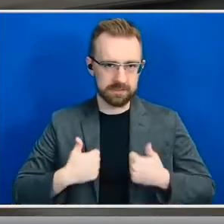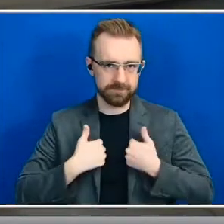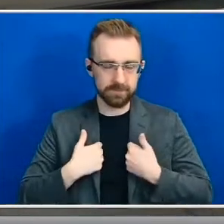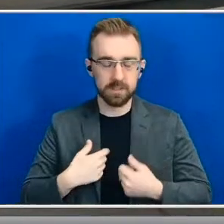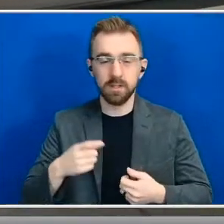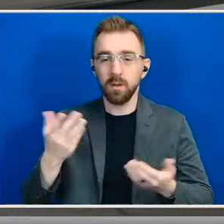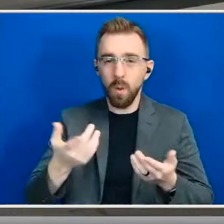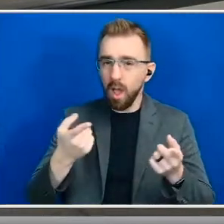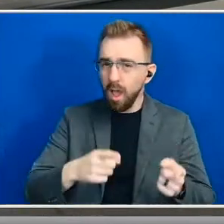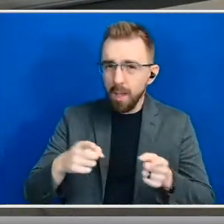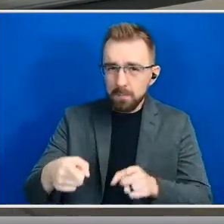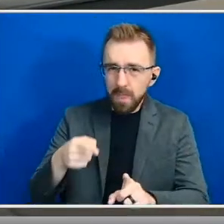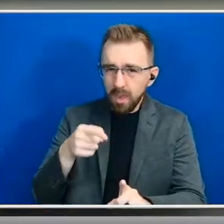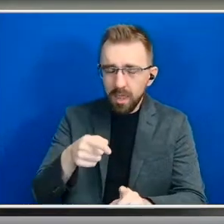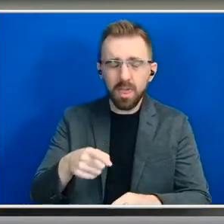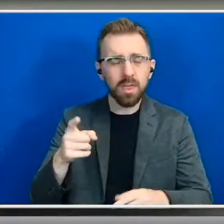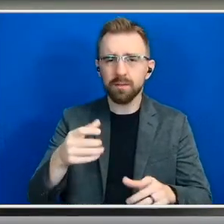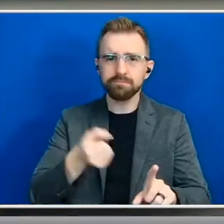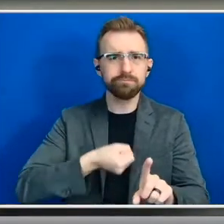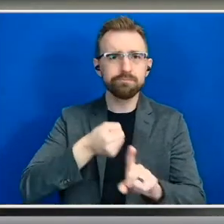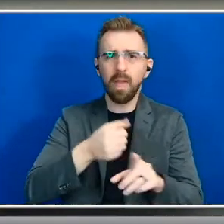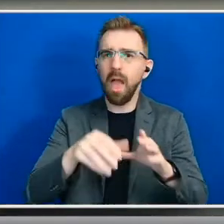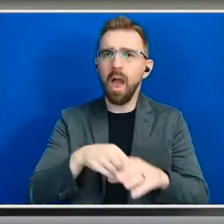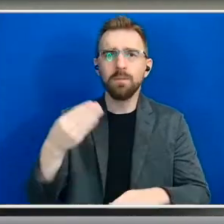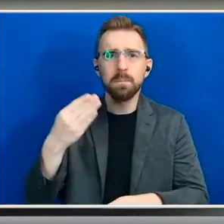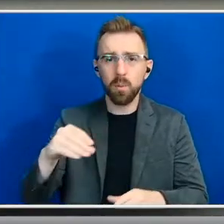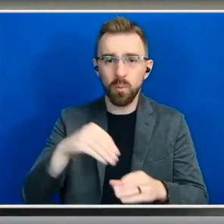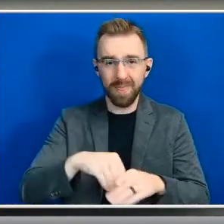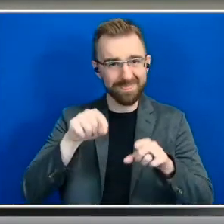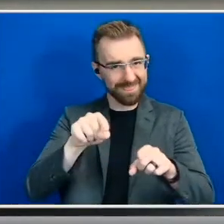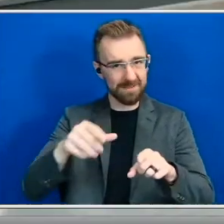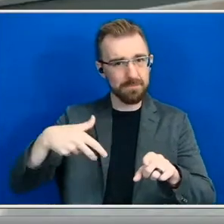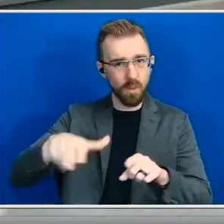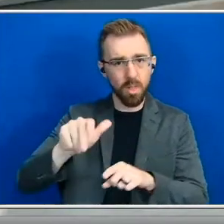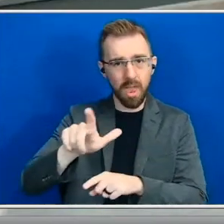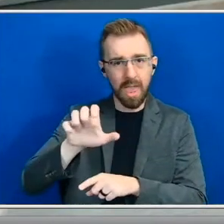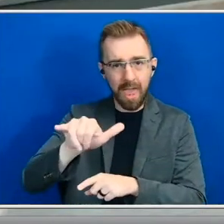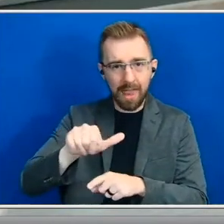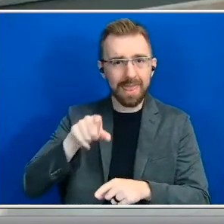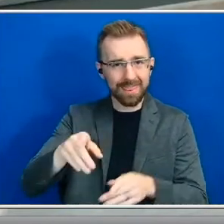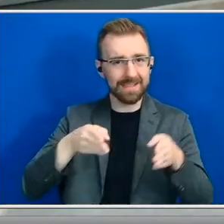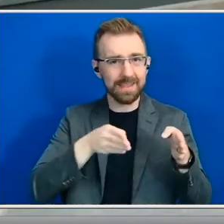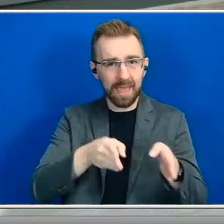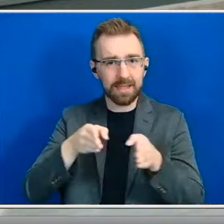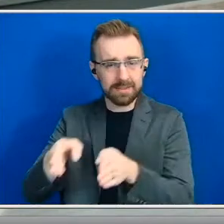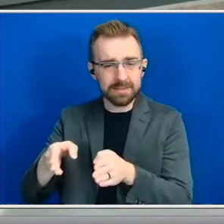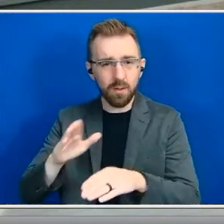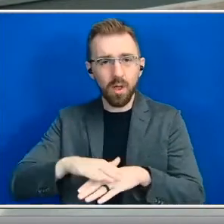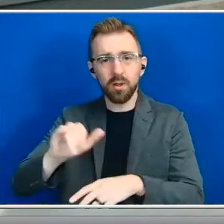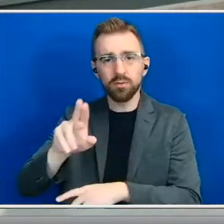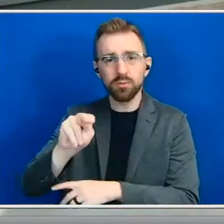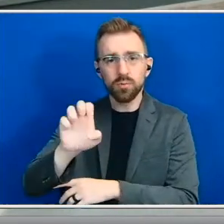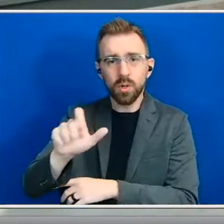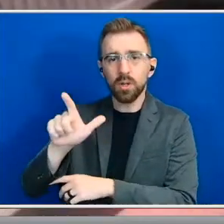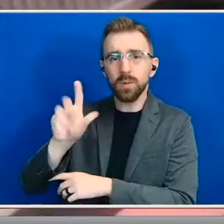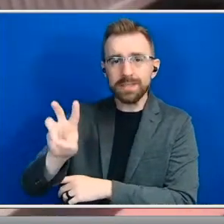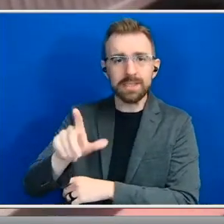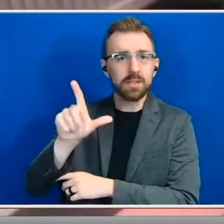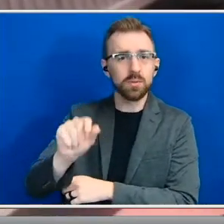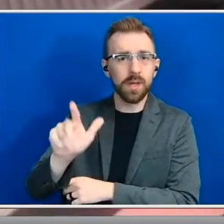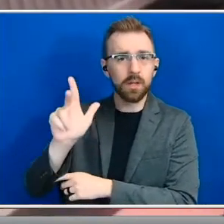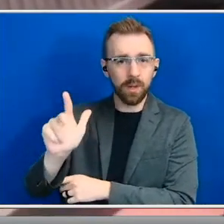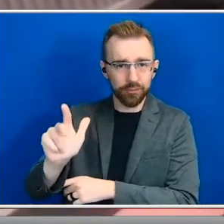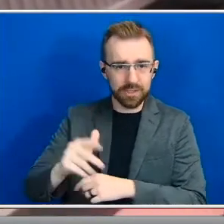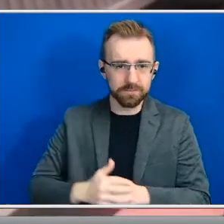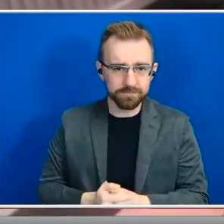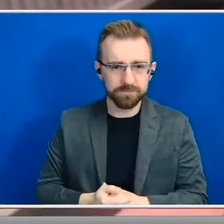of the blue in this very bowling alley in these very lanes on June 26, 2023. I'm feeling pretty good.